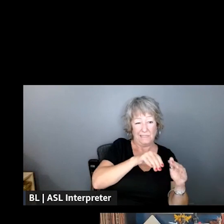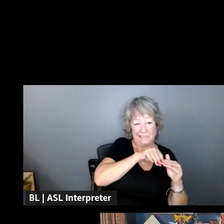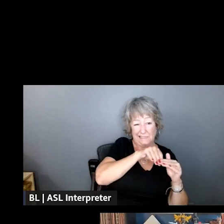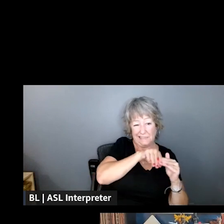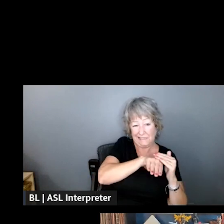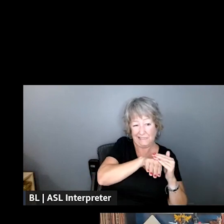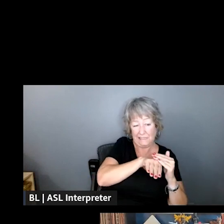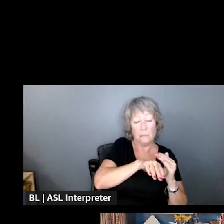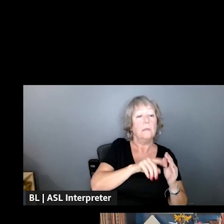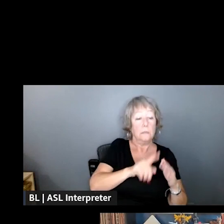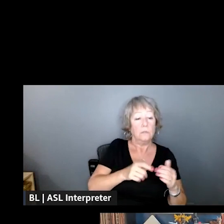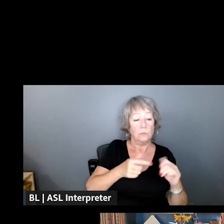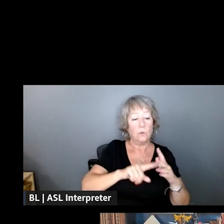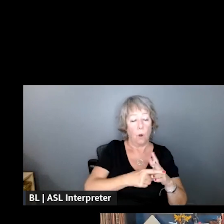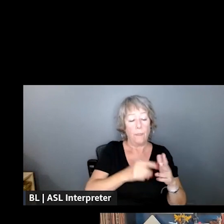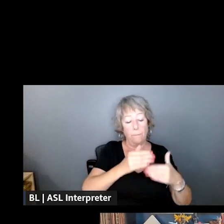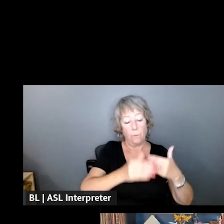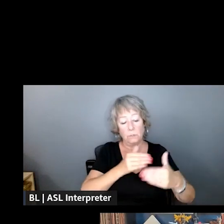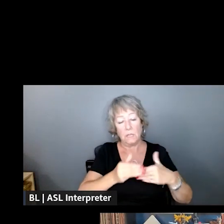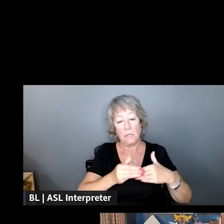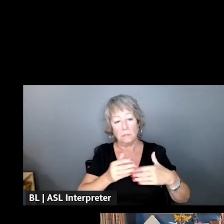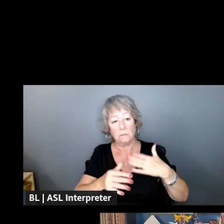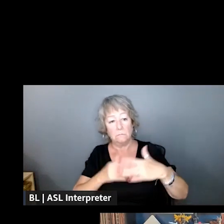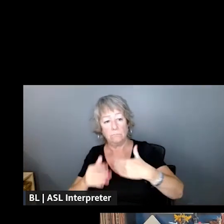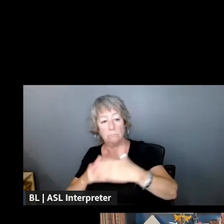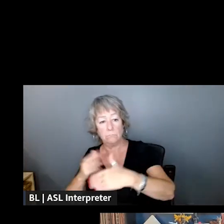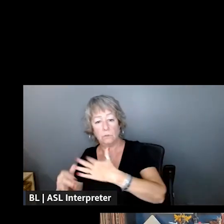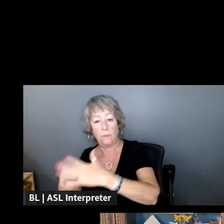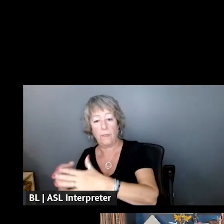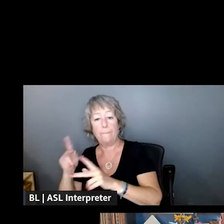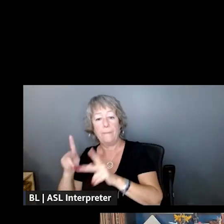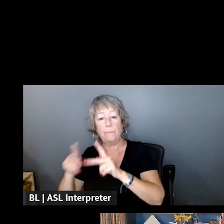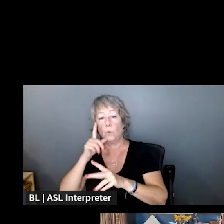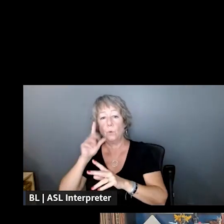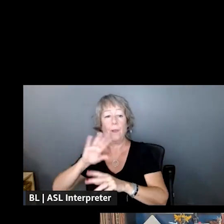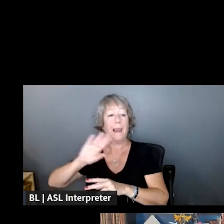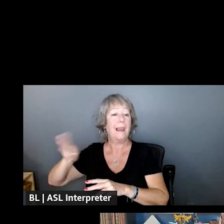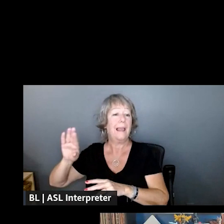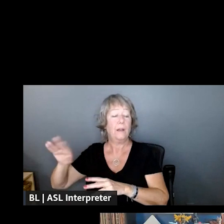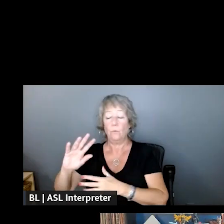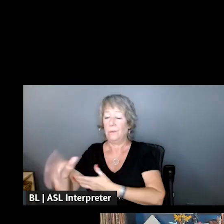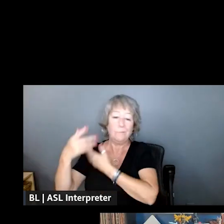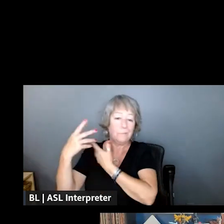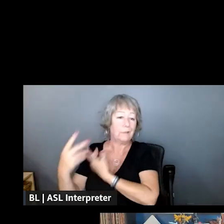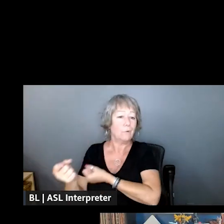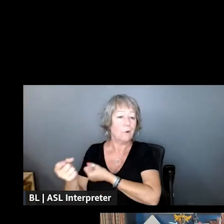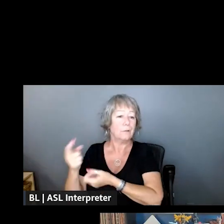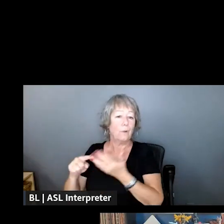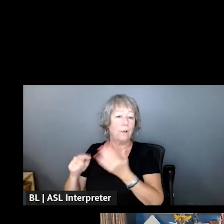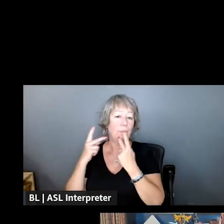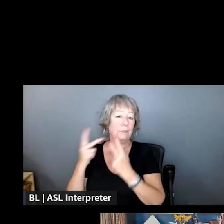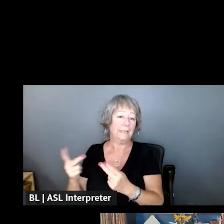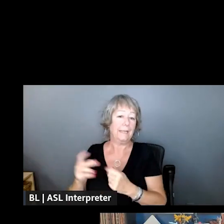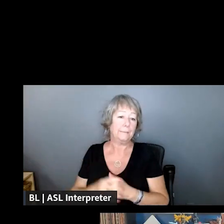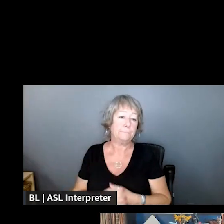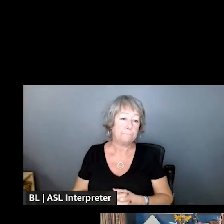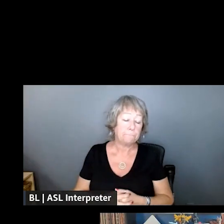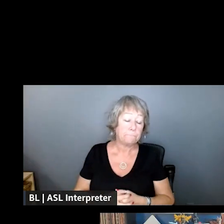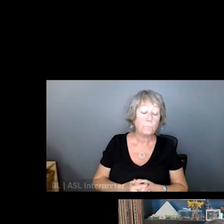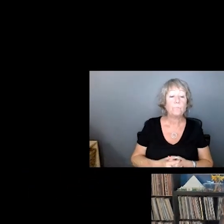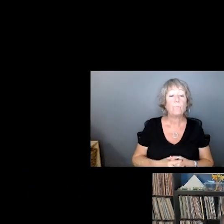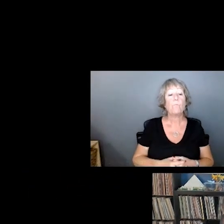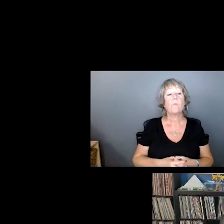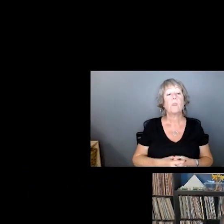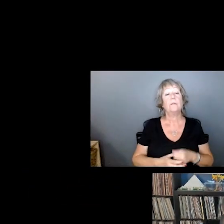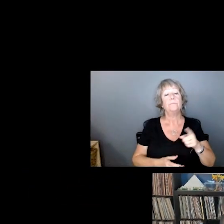that the consumers further down can trust what they're seeing. I love it. And then finally, Joseph